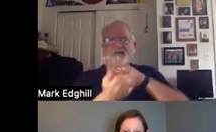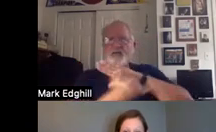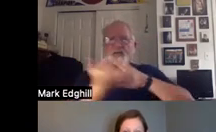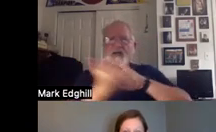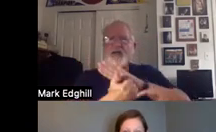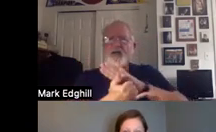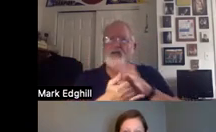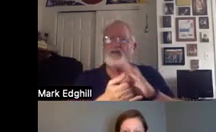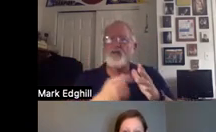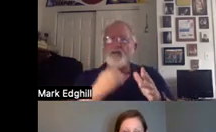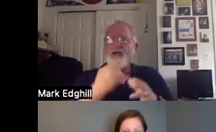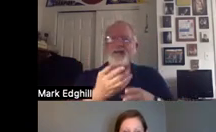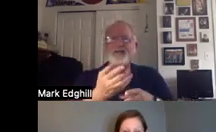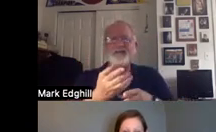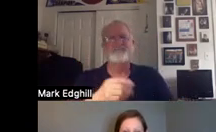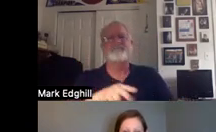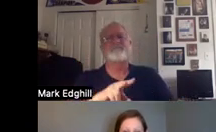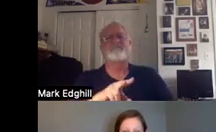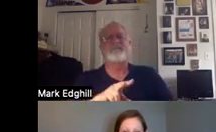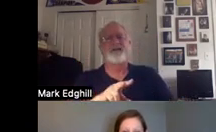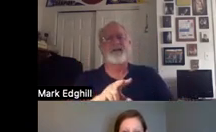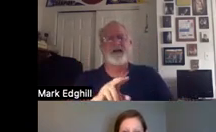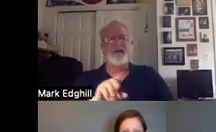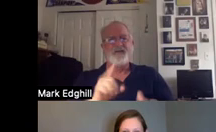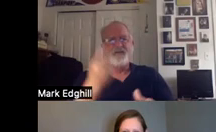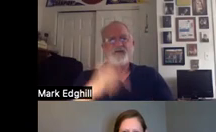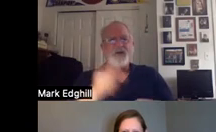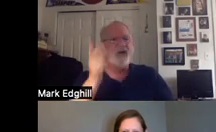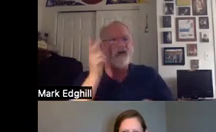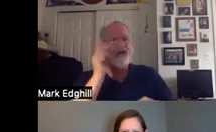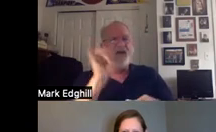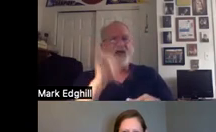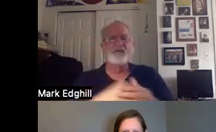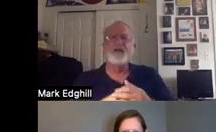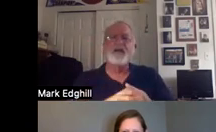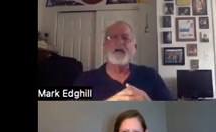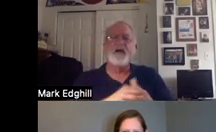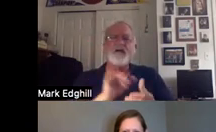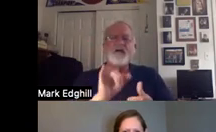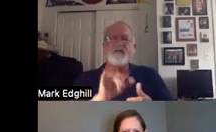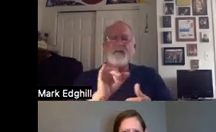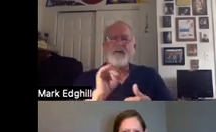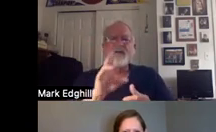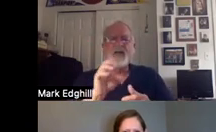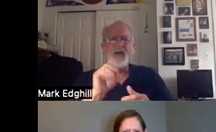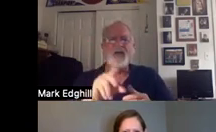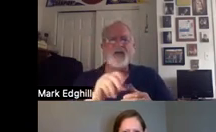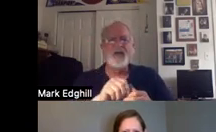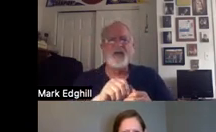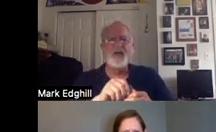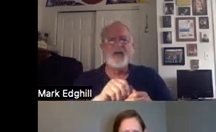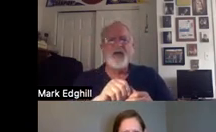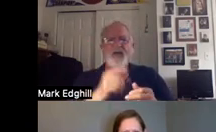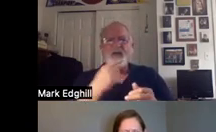world. That's so, how many would fit in the subway car. And I thought, oh. I'd never heard anything like that